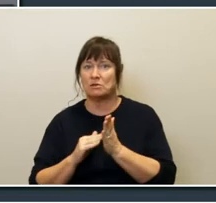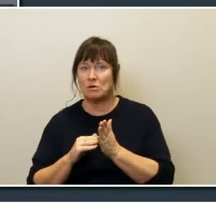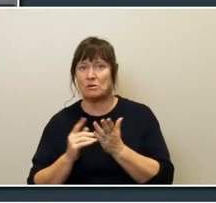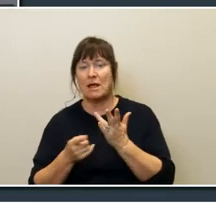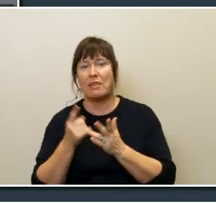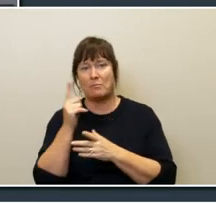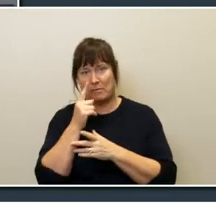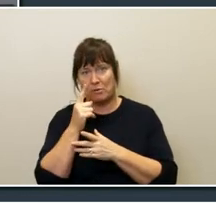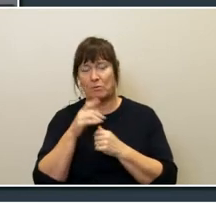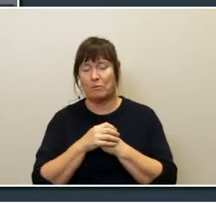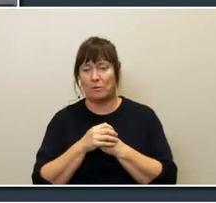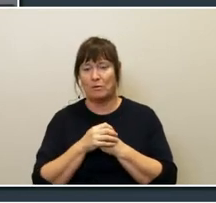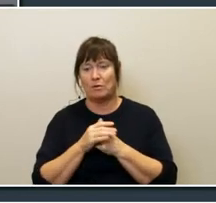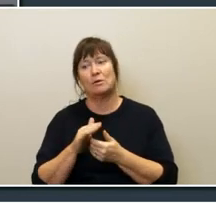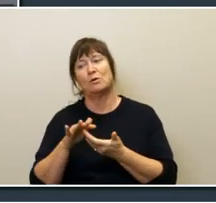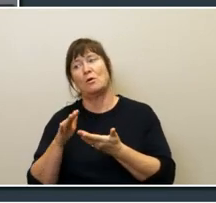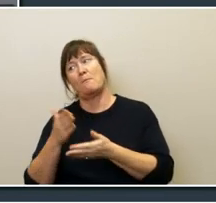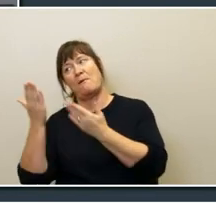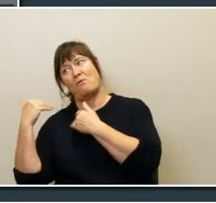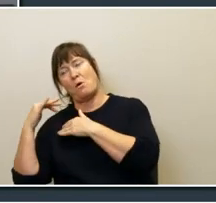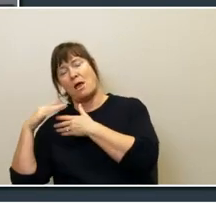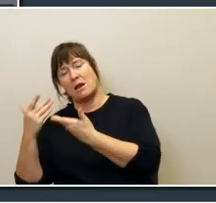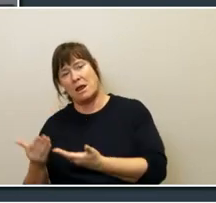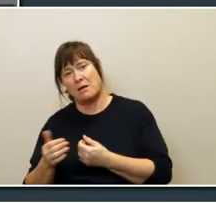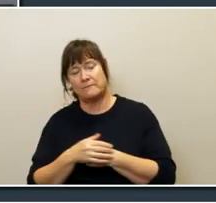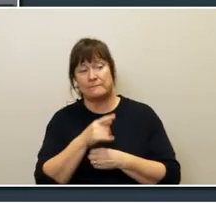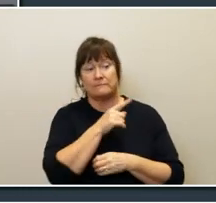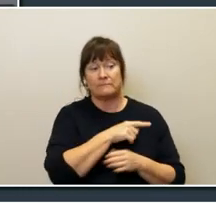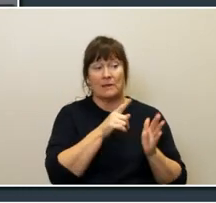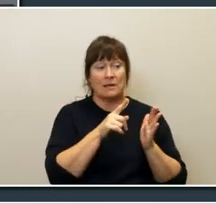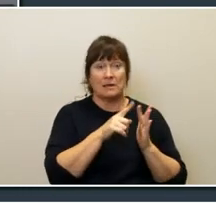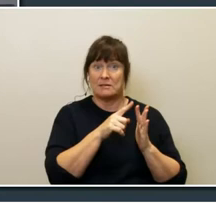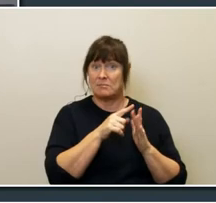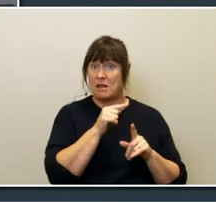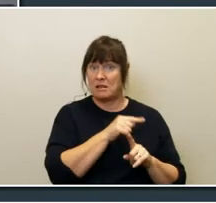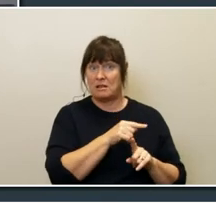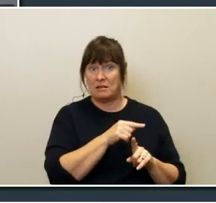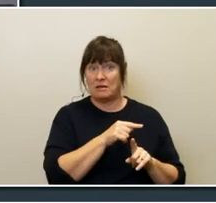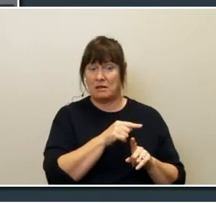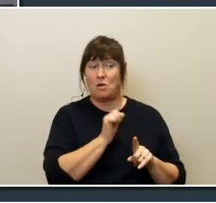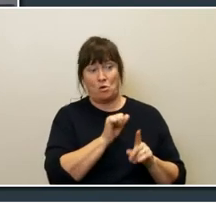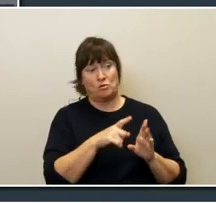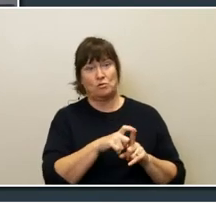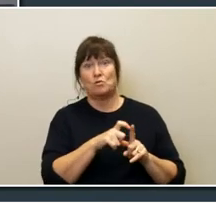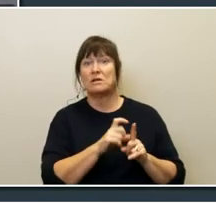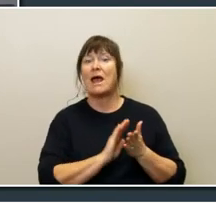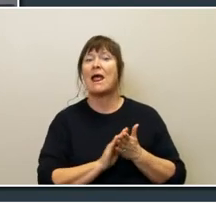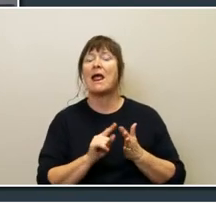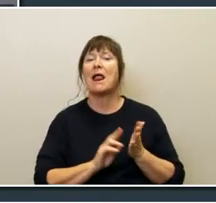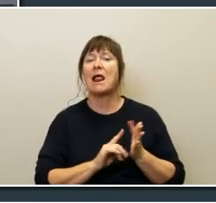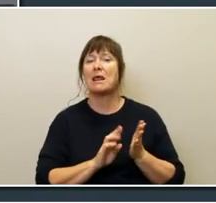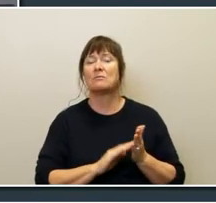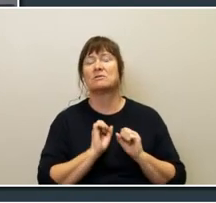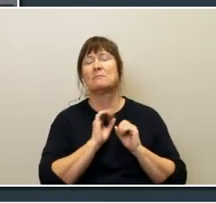present. Isabel in her final time, and I must mention here that her daughter Helen was a great help as Isabel